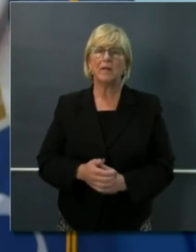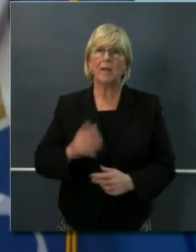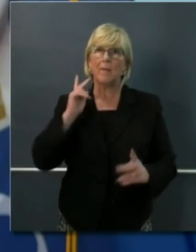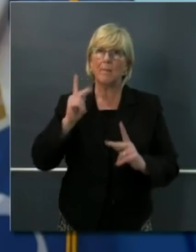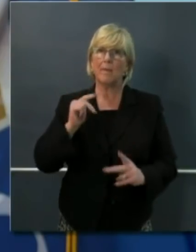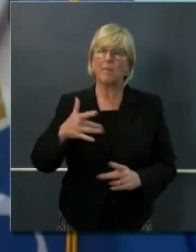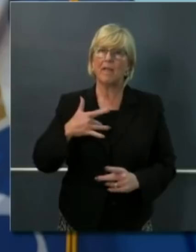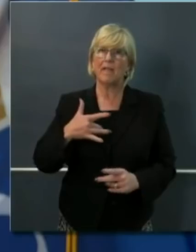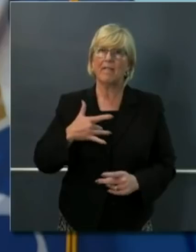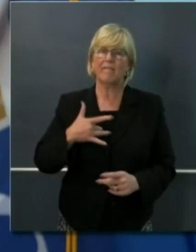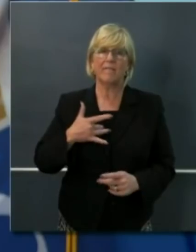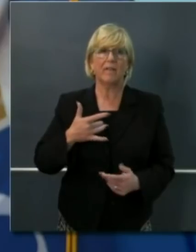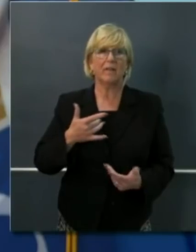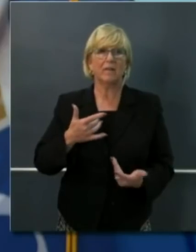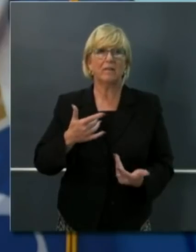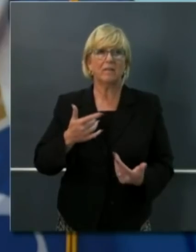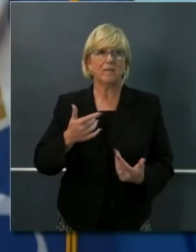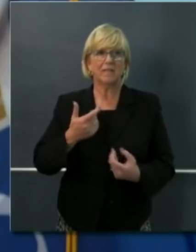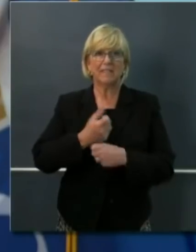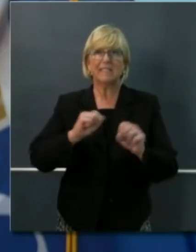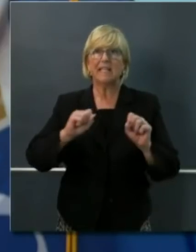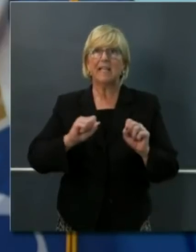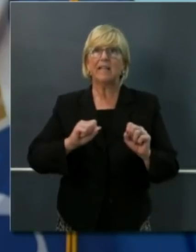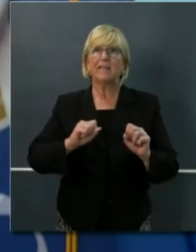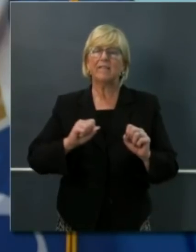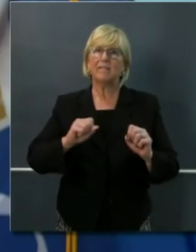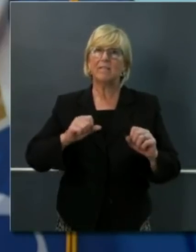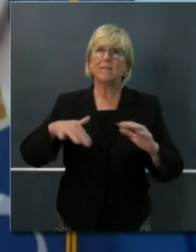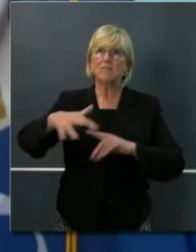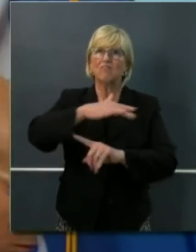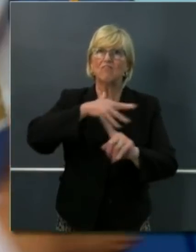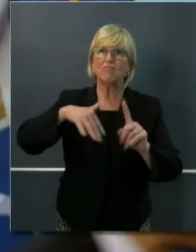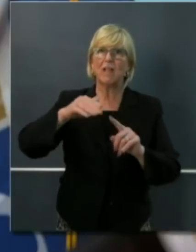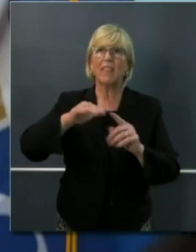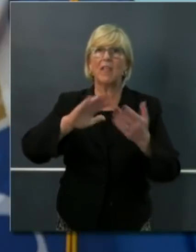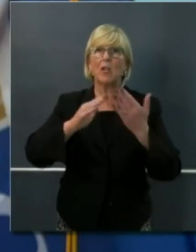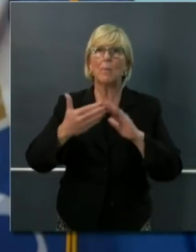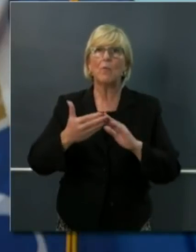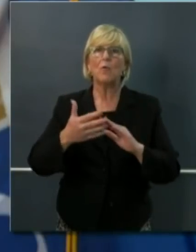confidently around their communities and within their households.